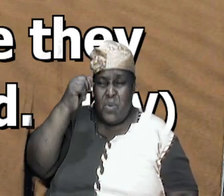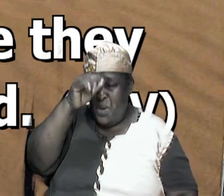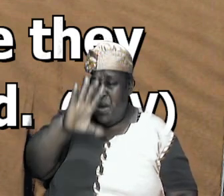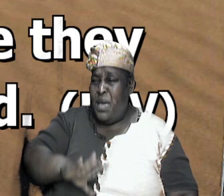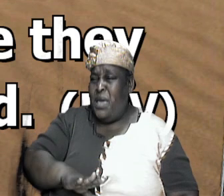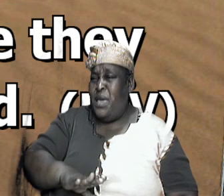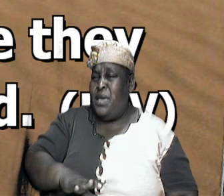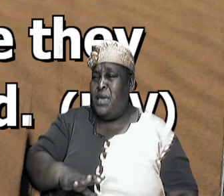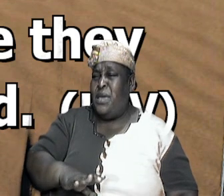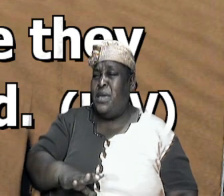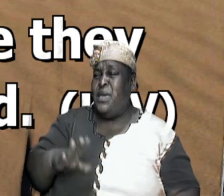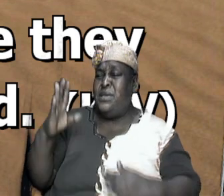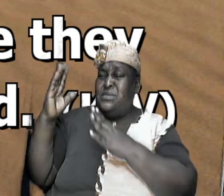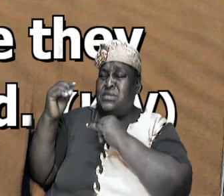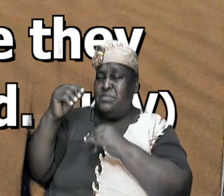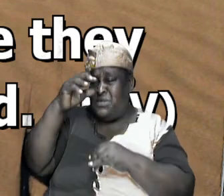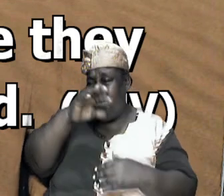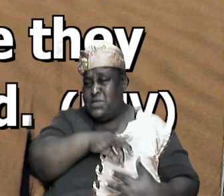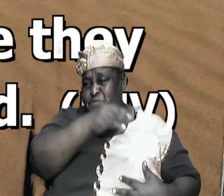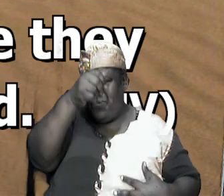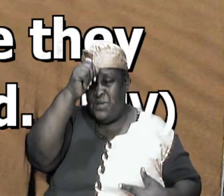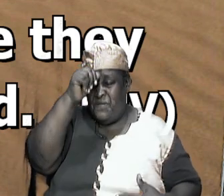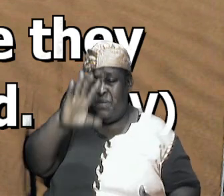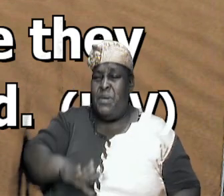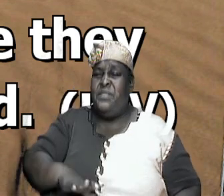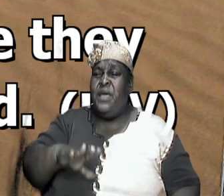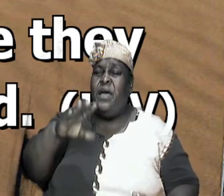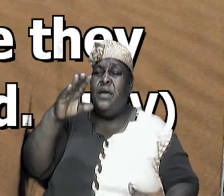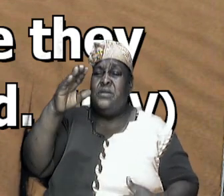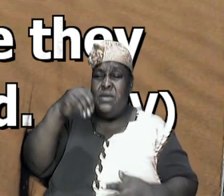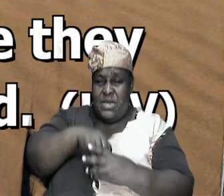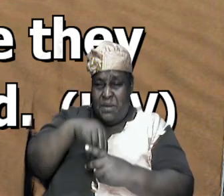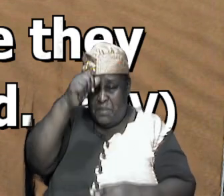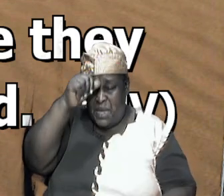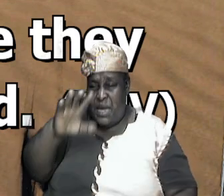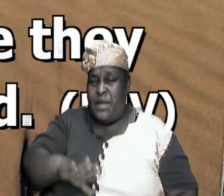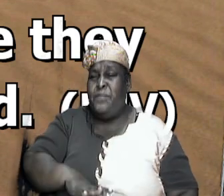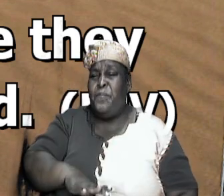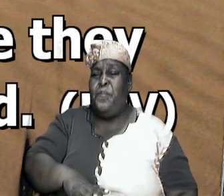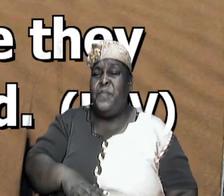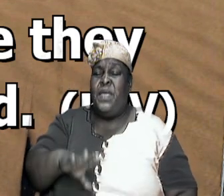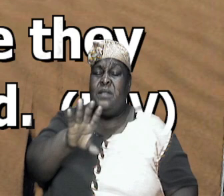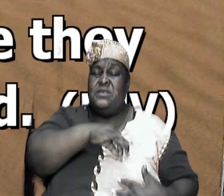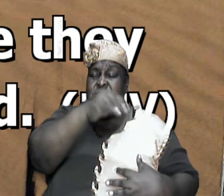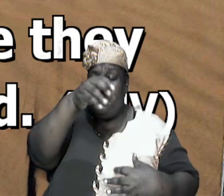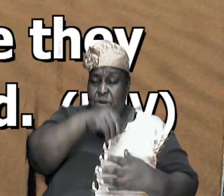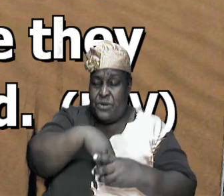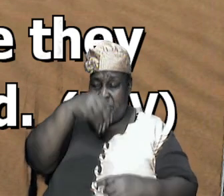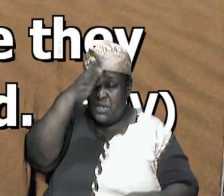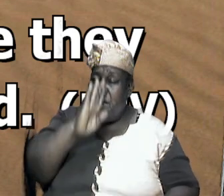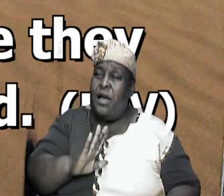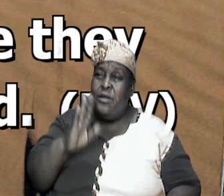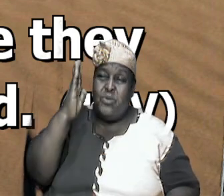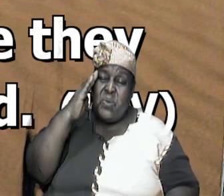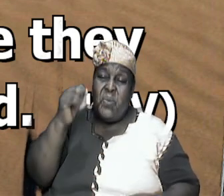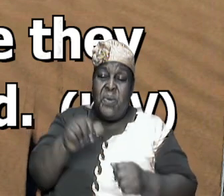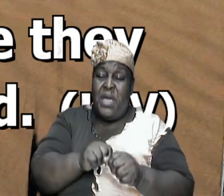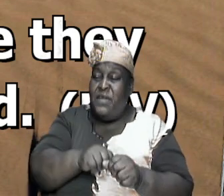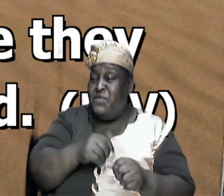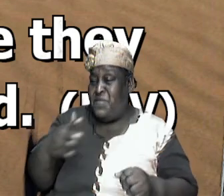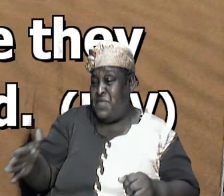the spirit of the man that is in him. And so the spirit that is in Christ knows